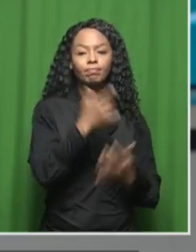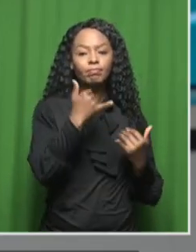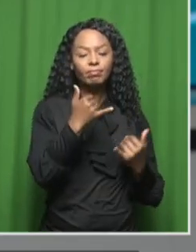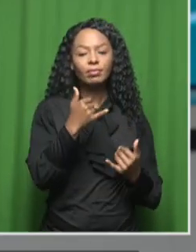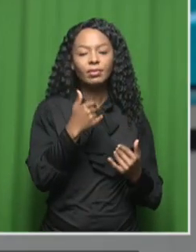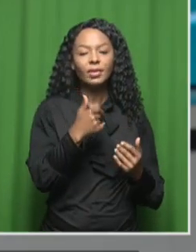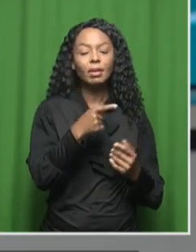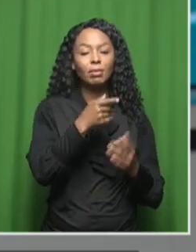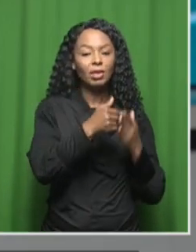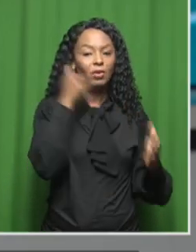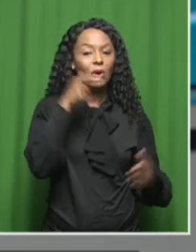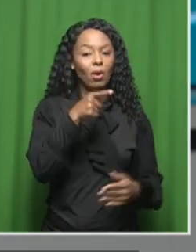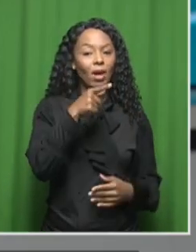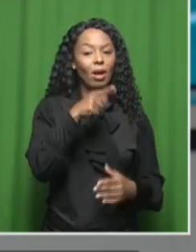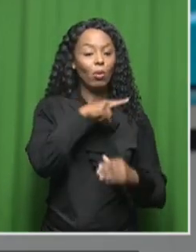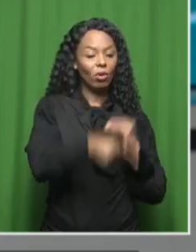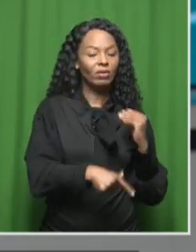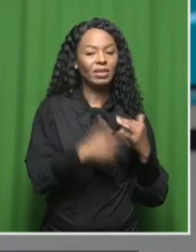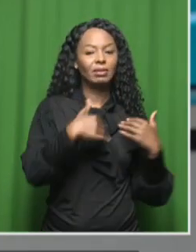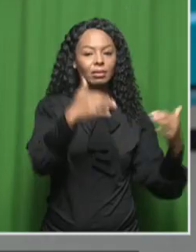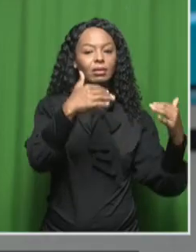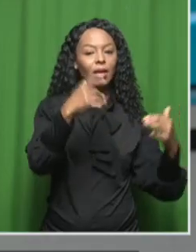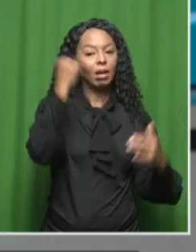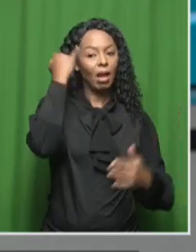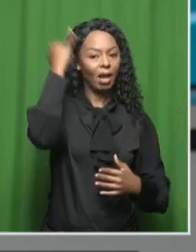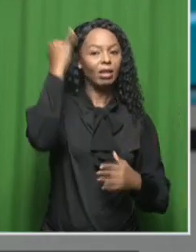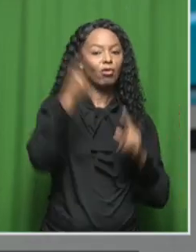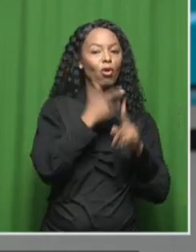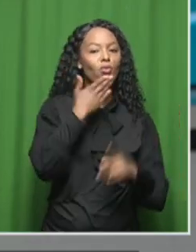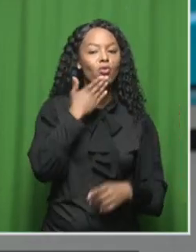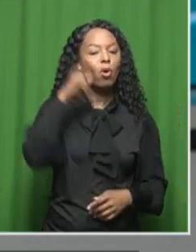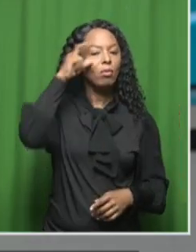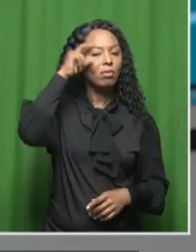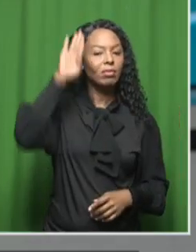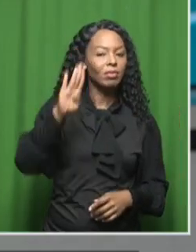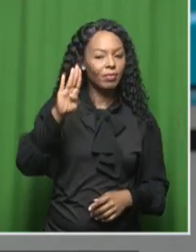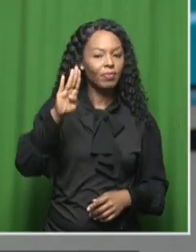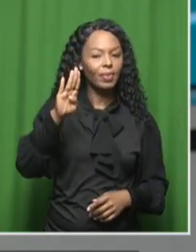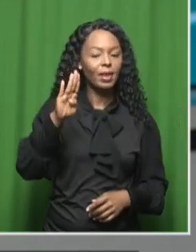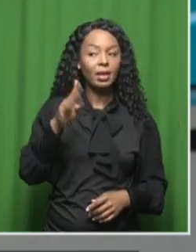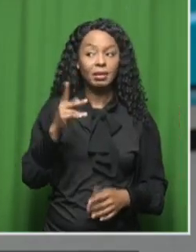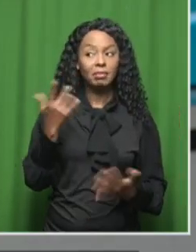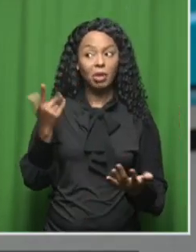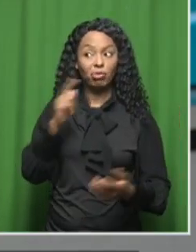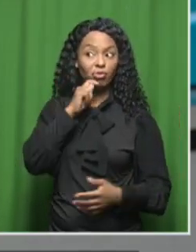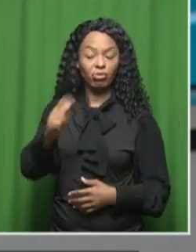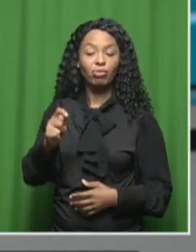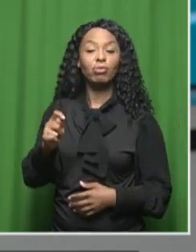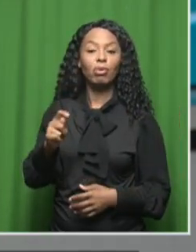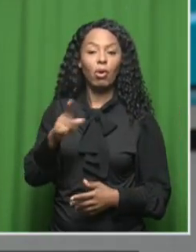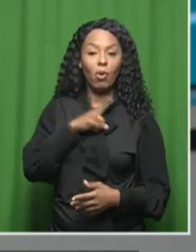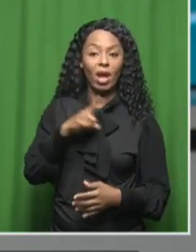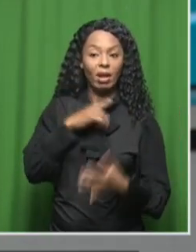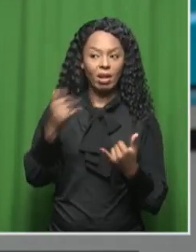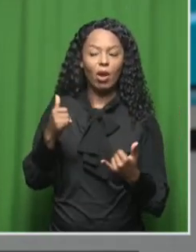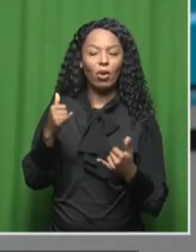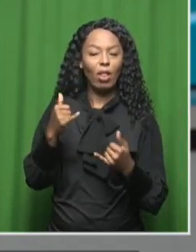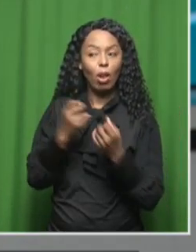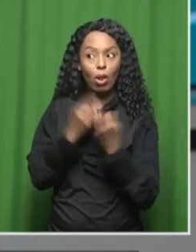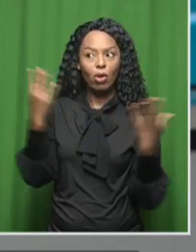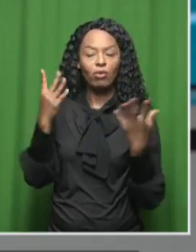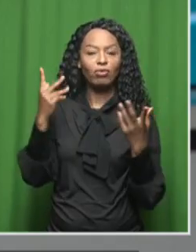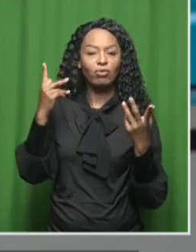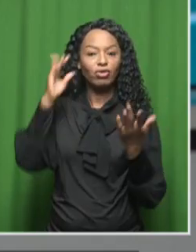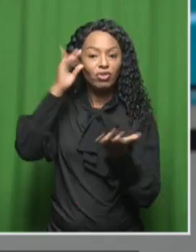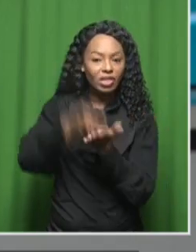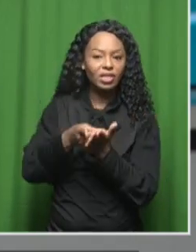administration. Exactly. So there's going to be a change. I mean, so as Absolutely. much as the decisions that are made now, they could be a